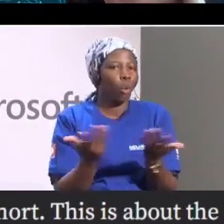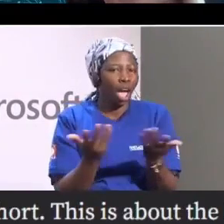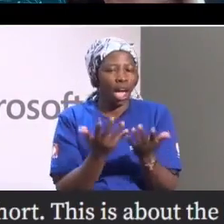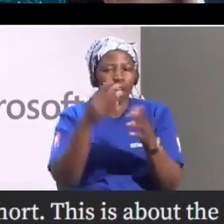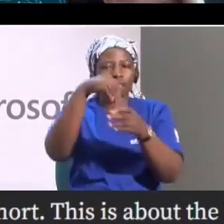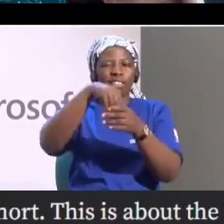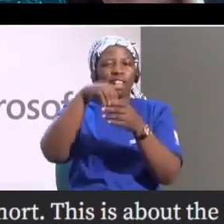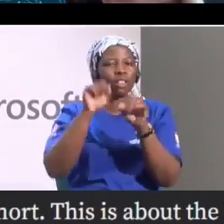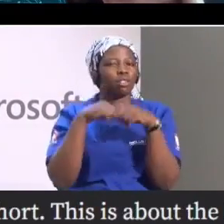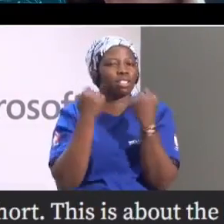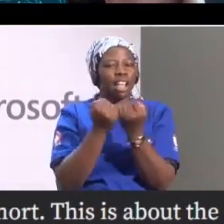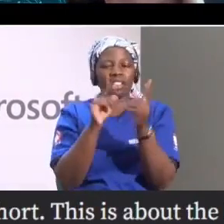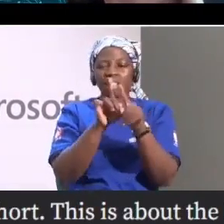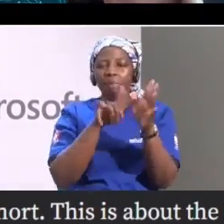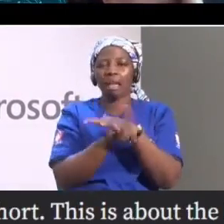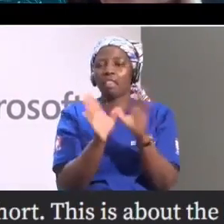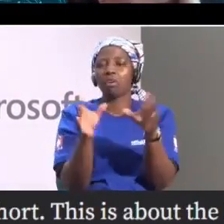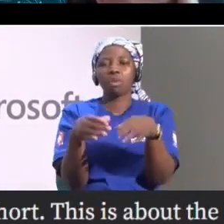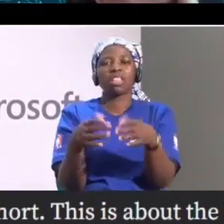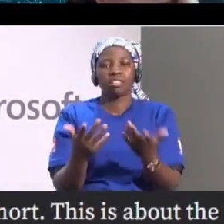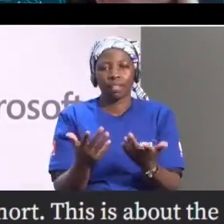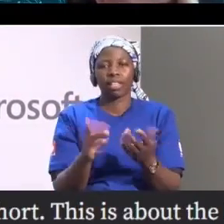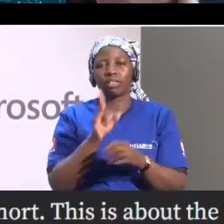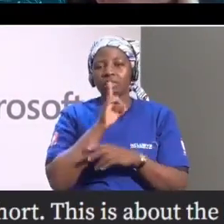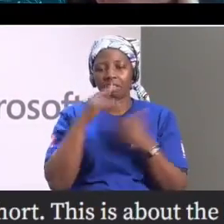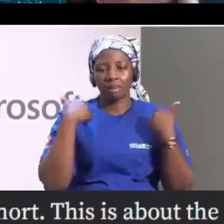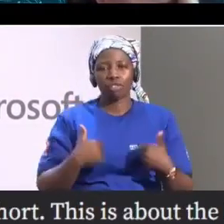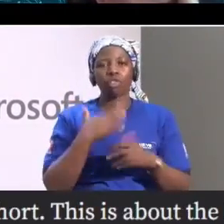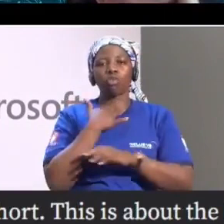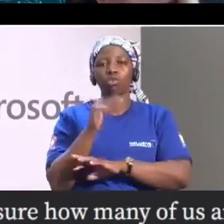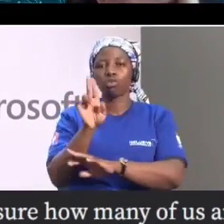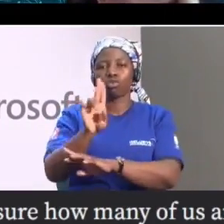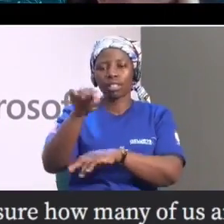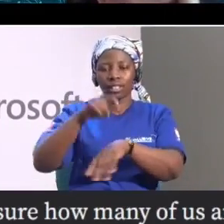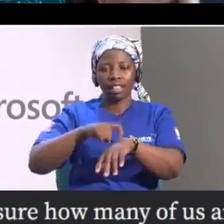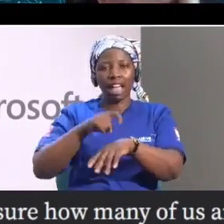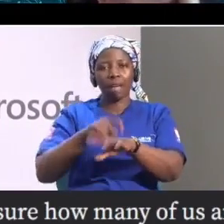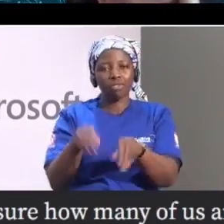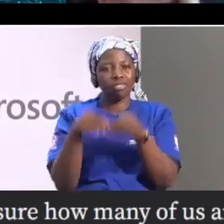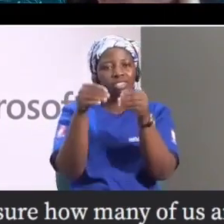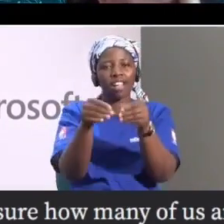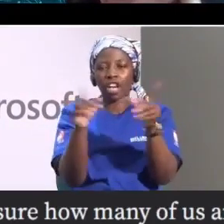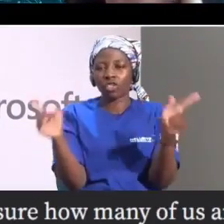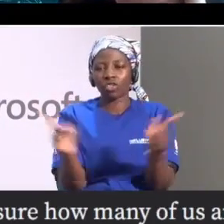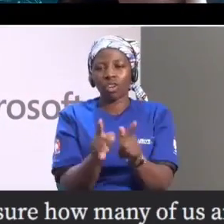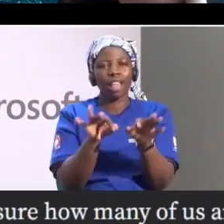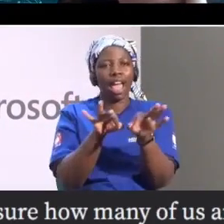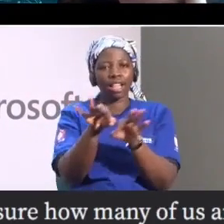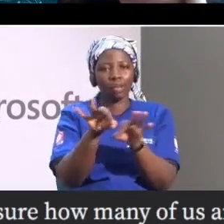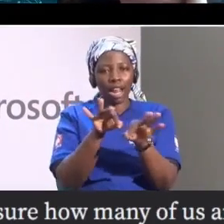in society and in community, therefore I would take this moment to give a brief highlight now.